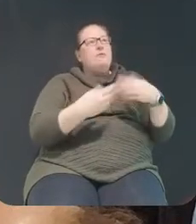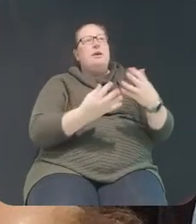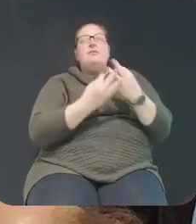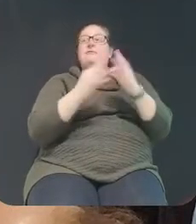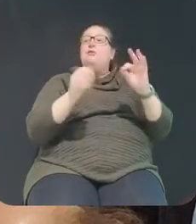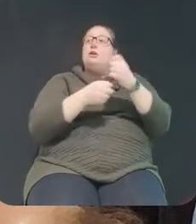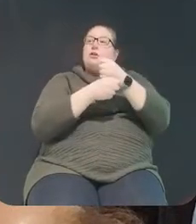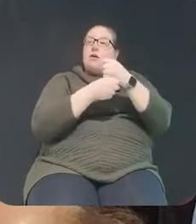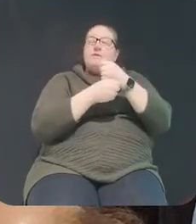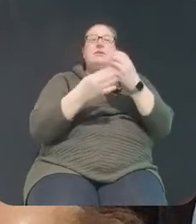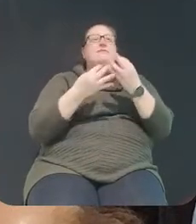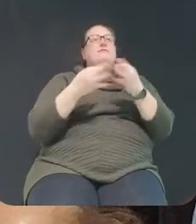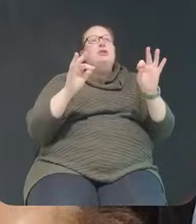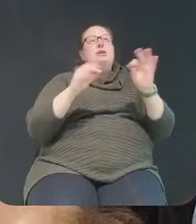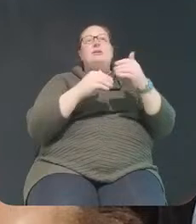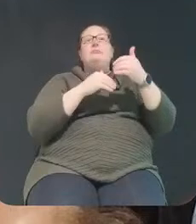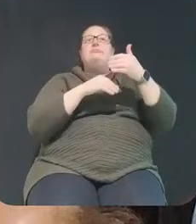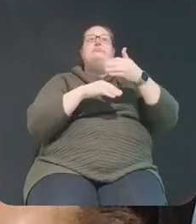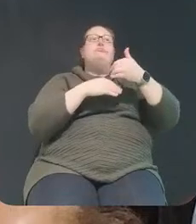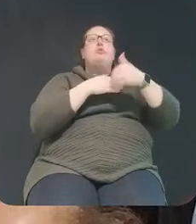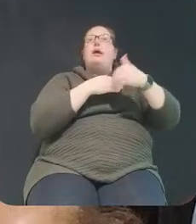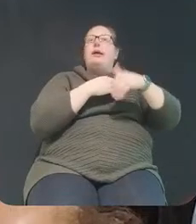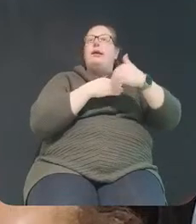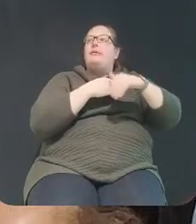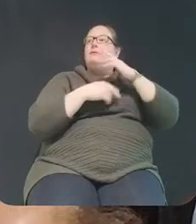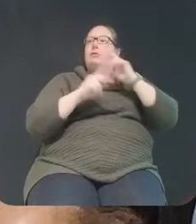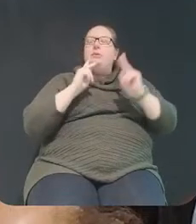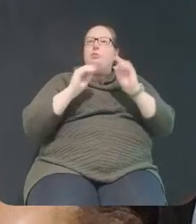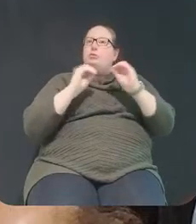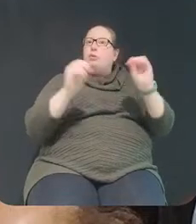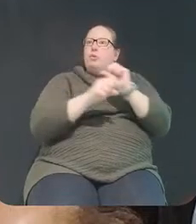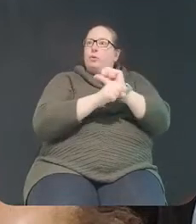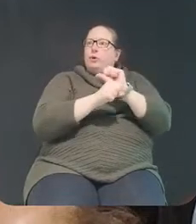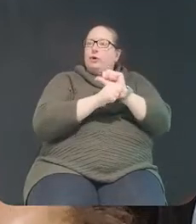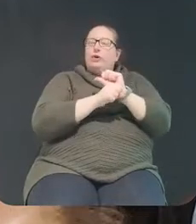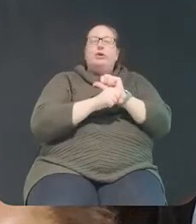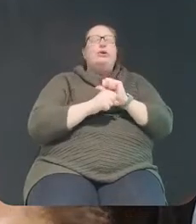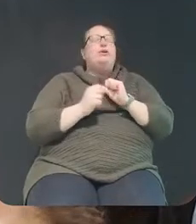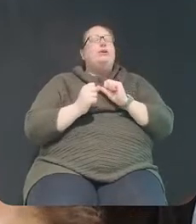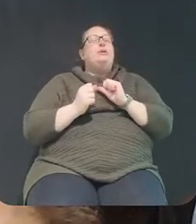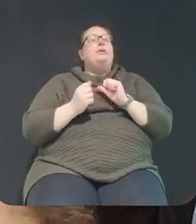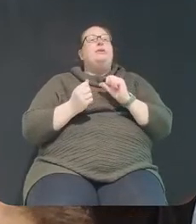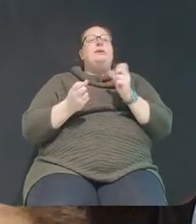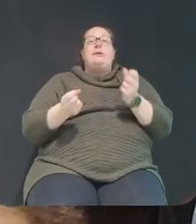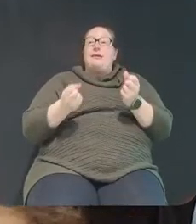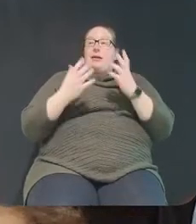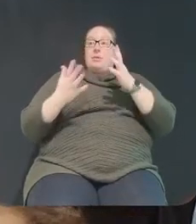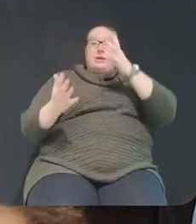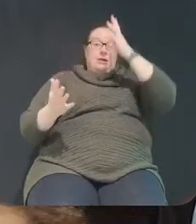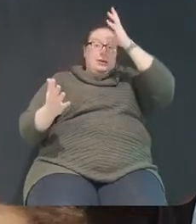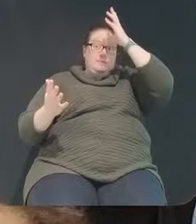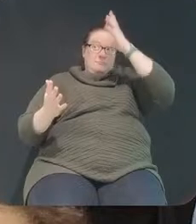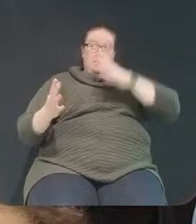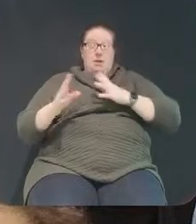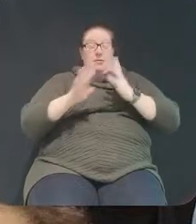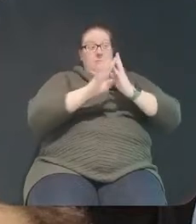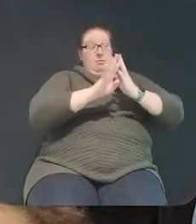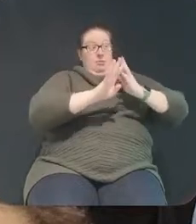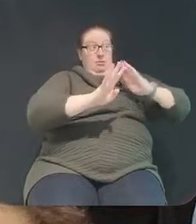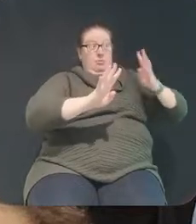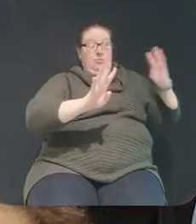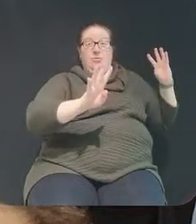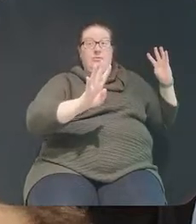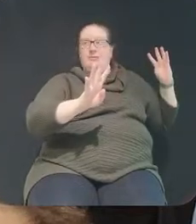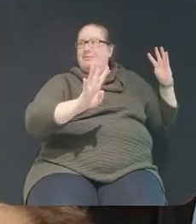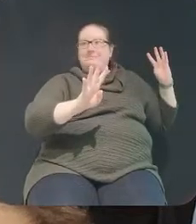and rolls to unemployed men in the area. It reads in part, "The number of men in line has assumed such